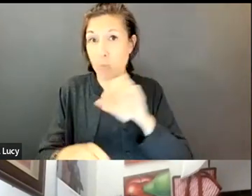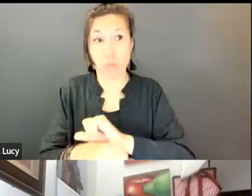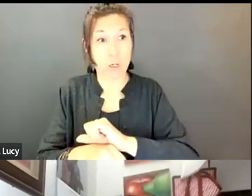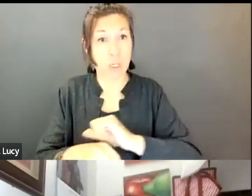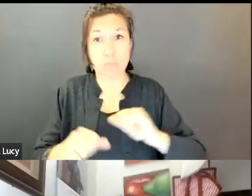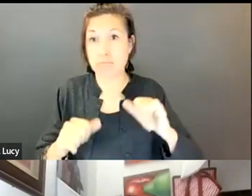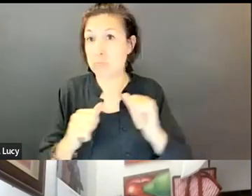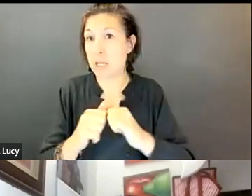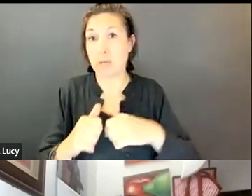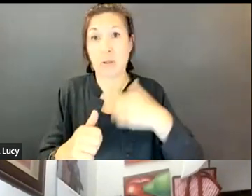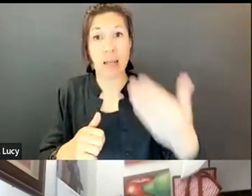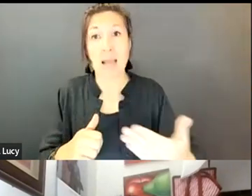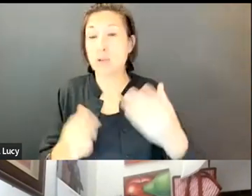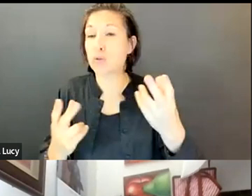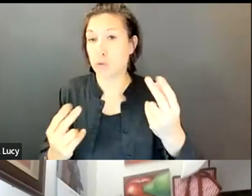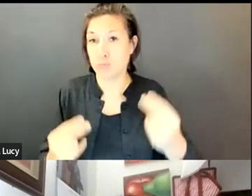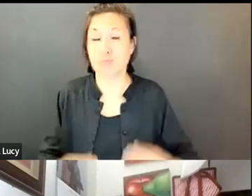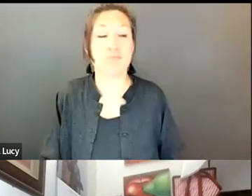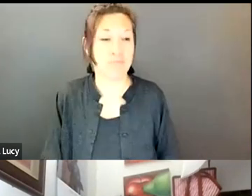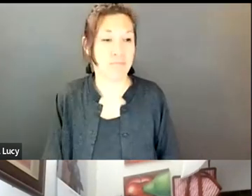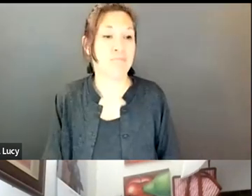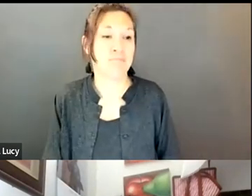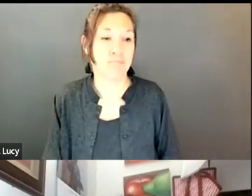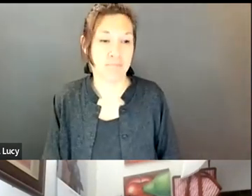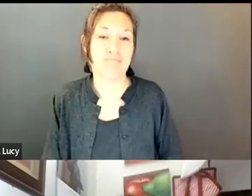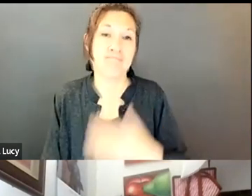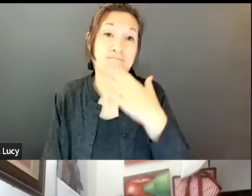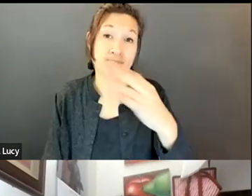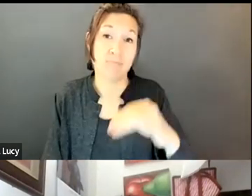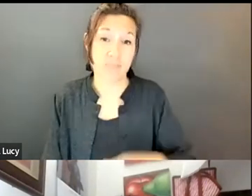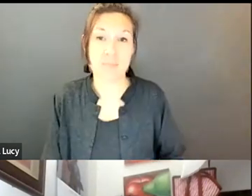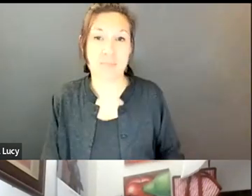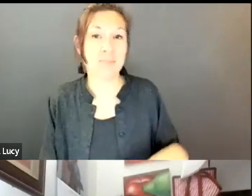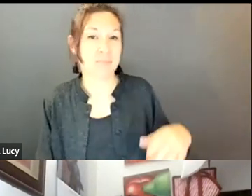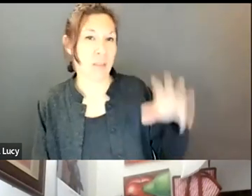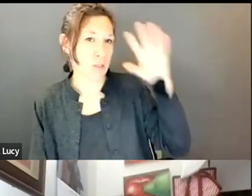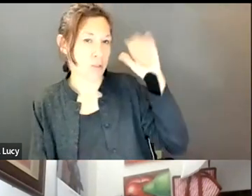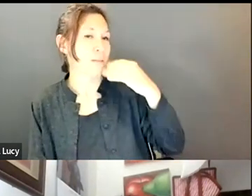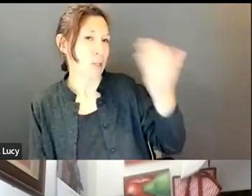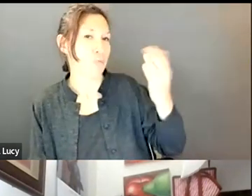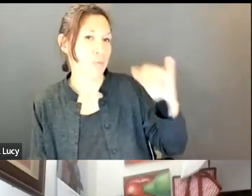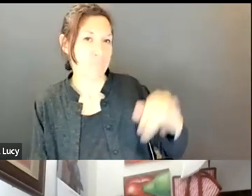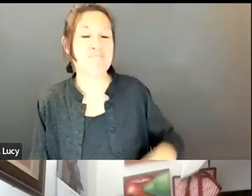to next steps in hearing more about this thank you so much thanks Brian sure